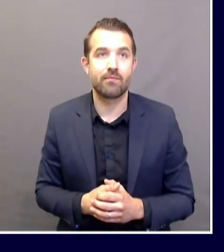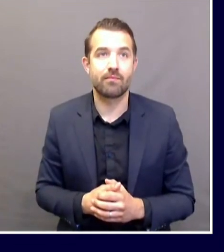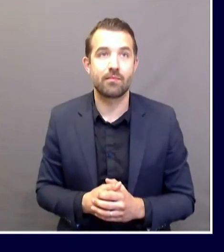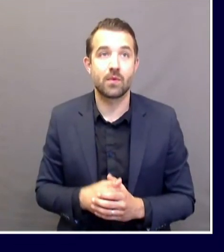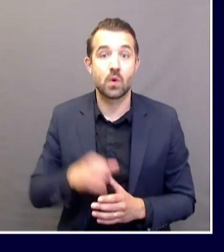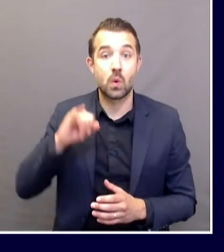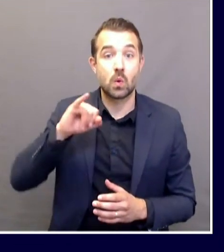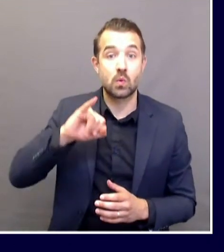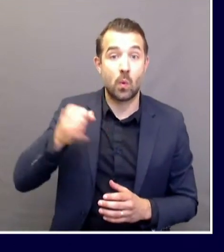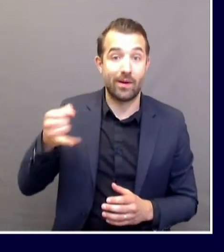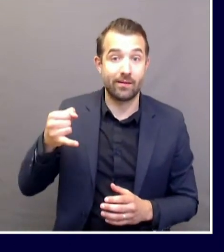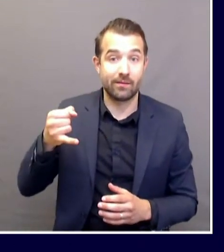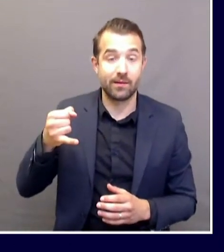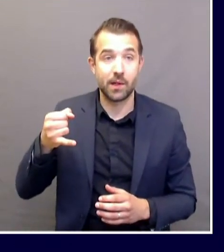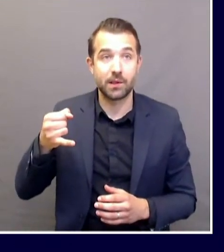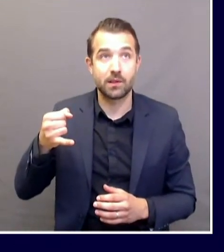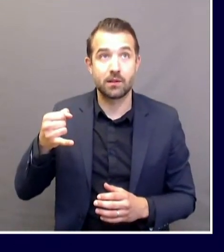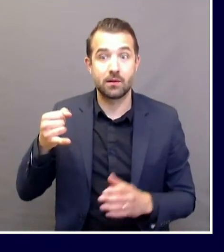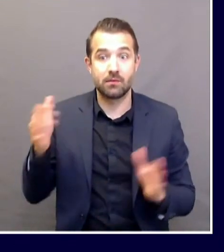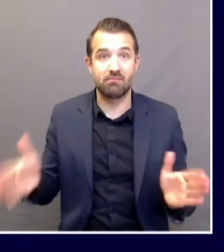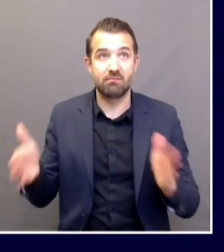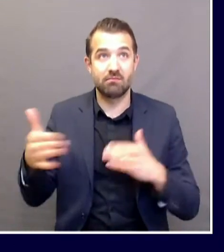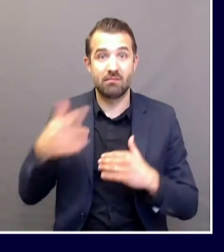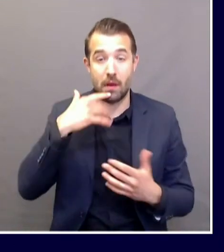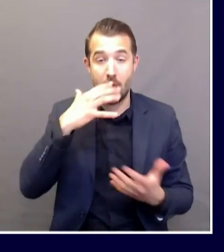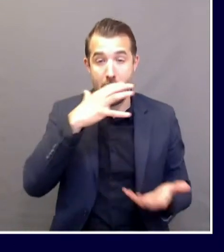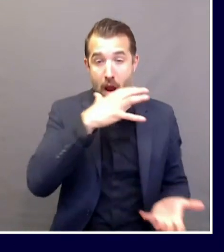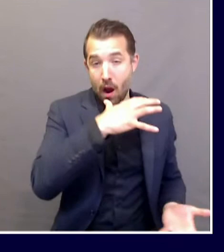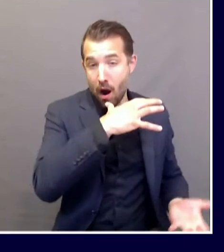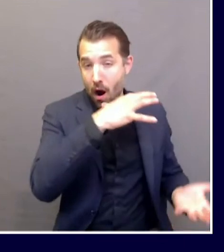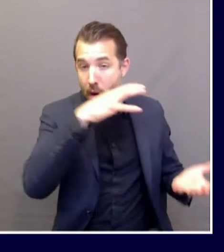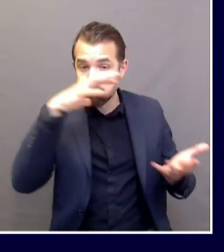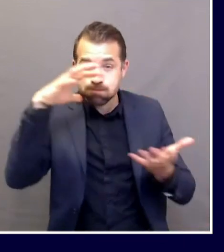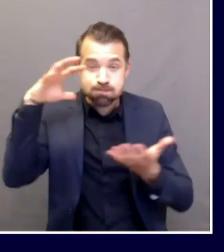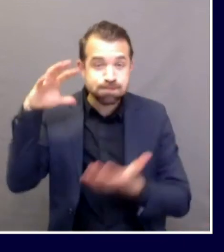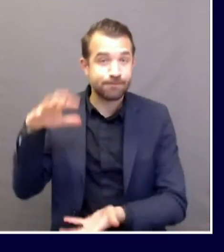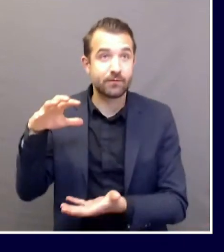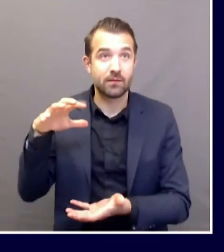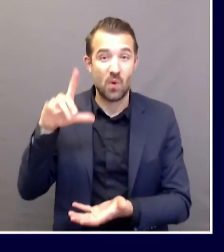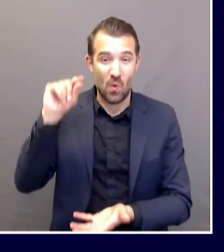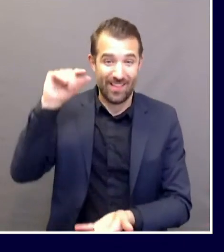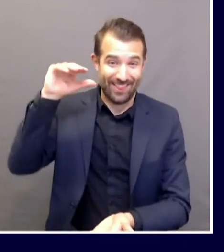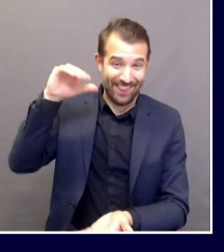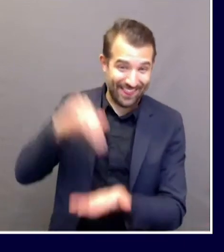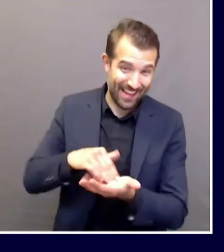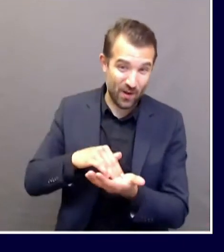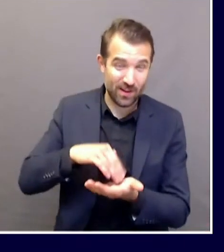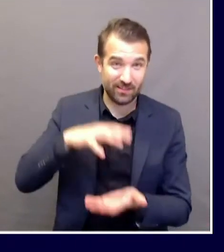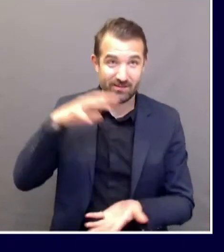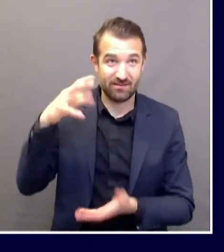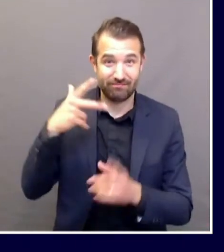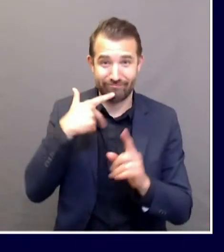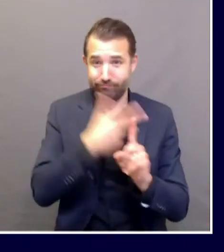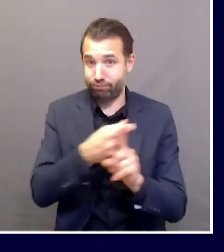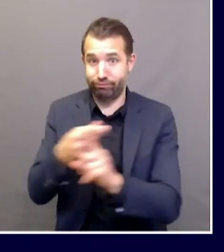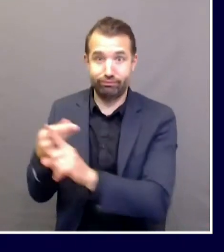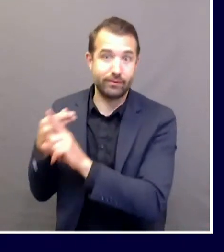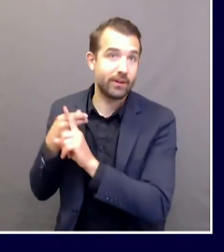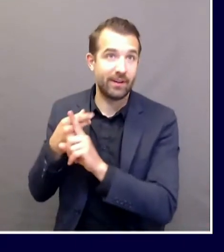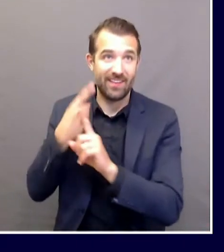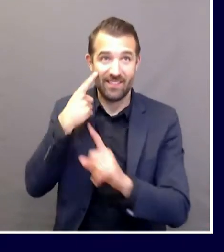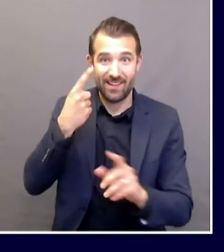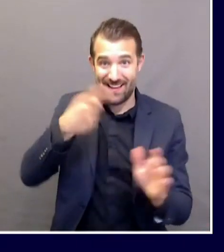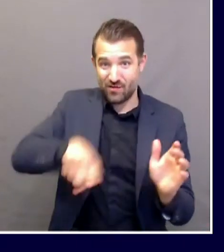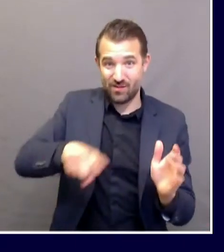that was coming into the state was quite high, 20,000 doses, and then I forget the exact number the week after. So we